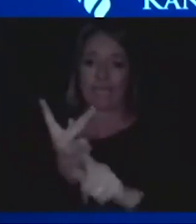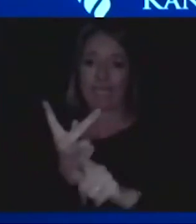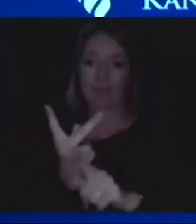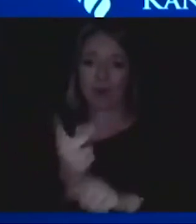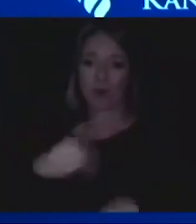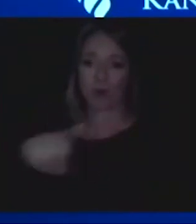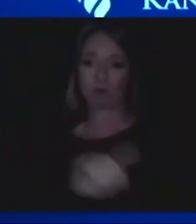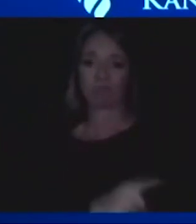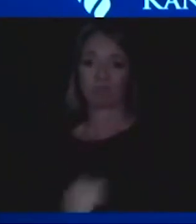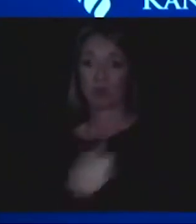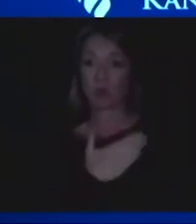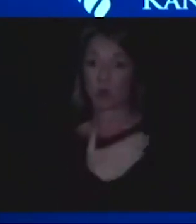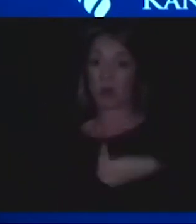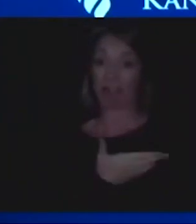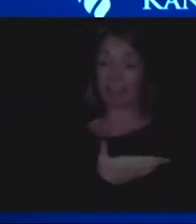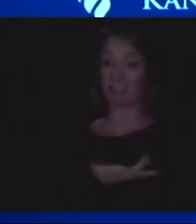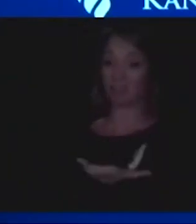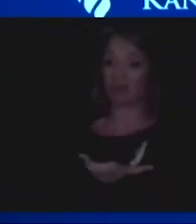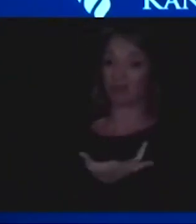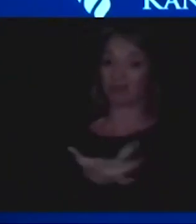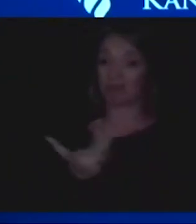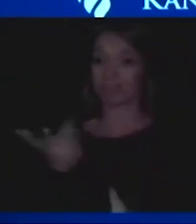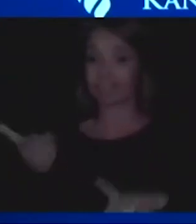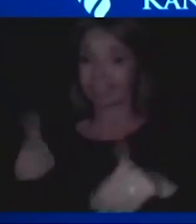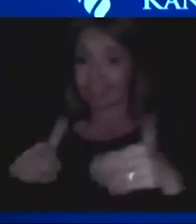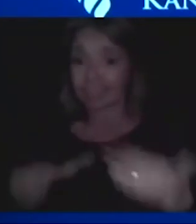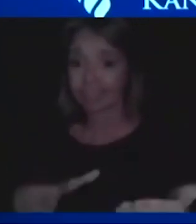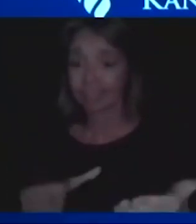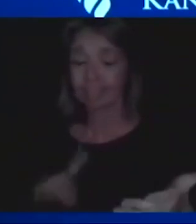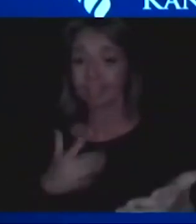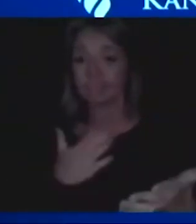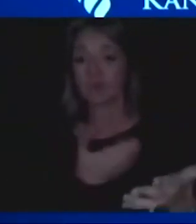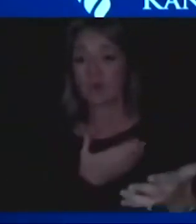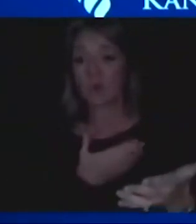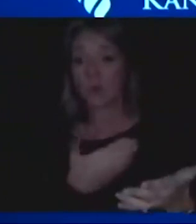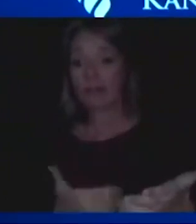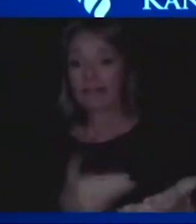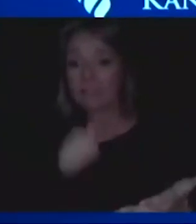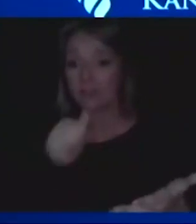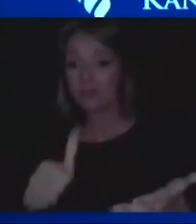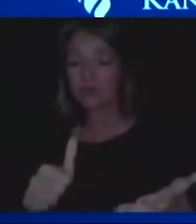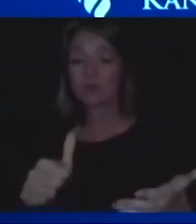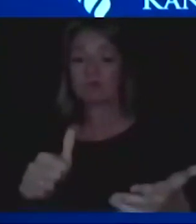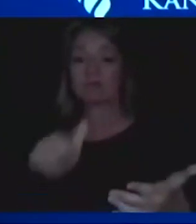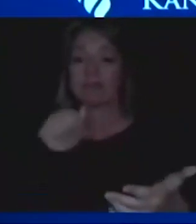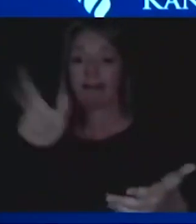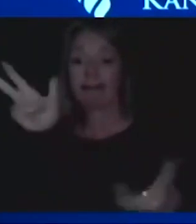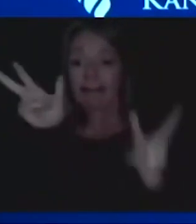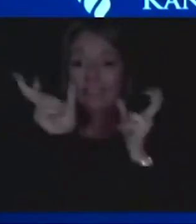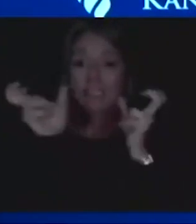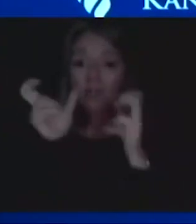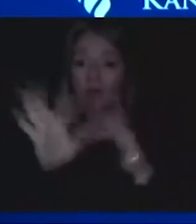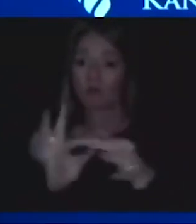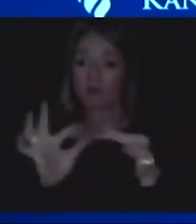to pay to not hear that story, but rather to spin a story